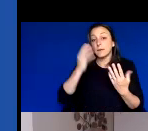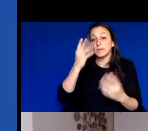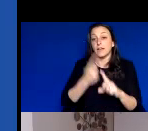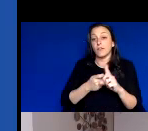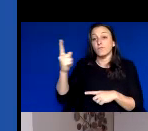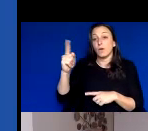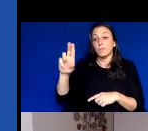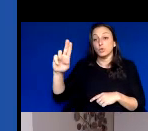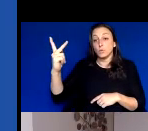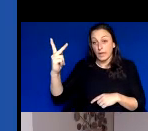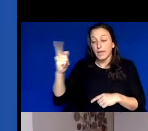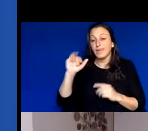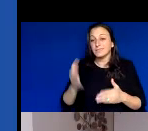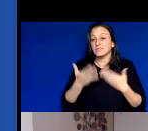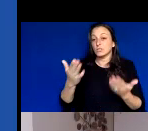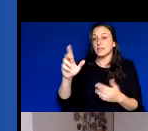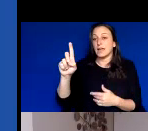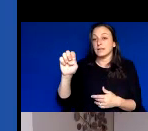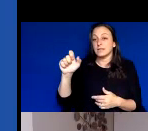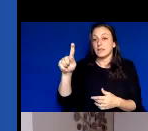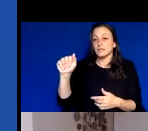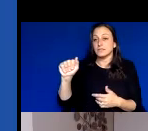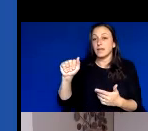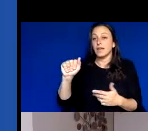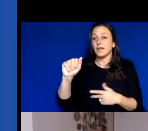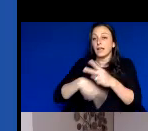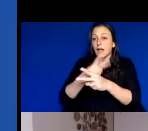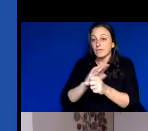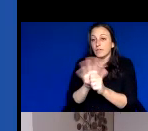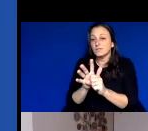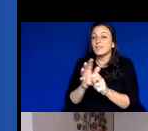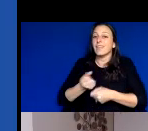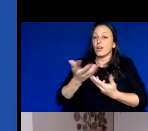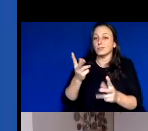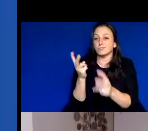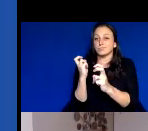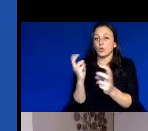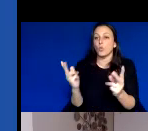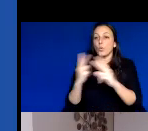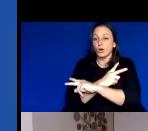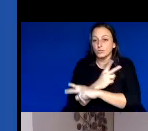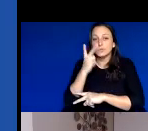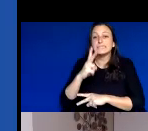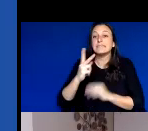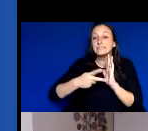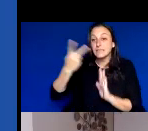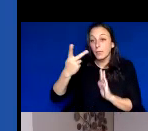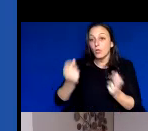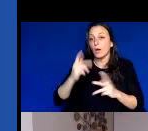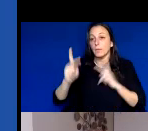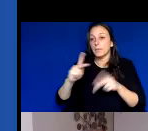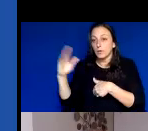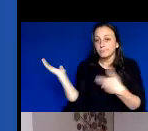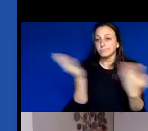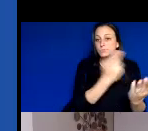UK suggests that the Delta variant is causing more severe disease. In fact, what we're seeing is about double the hospitalization rate due to